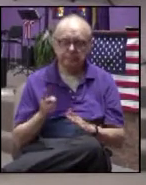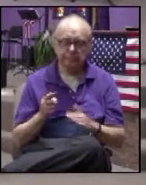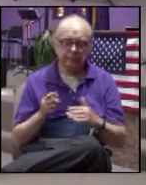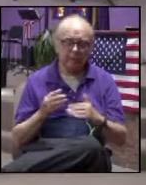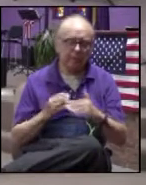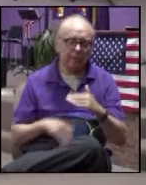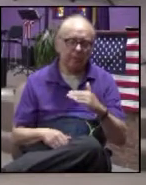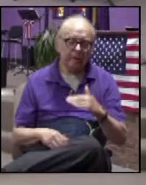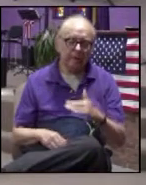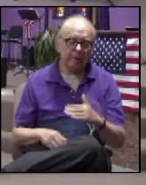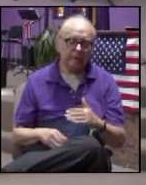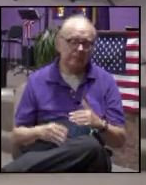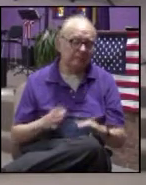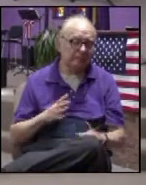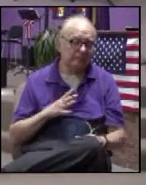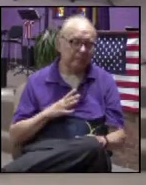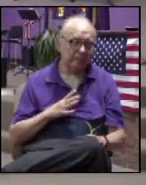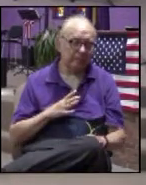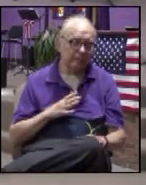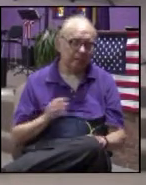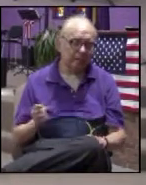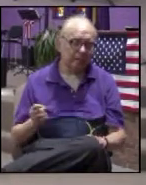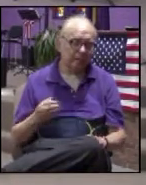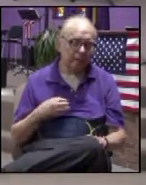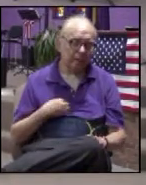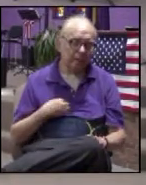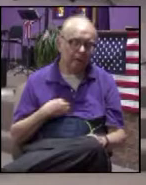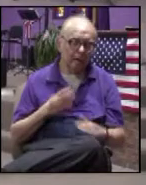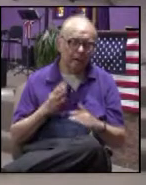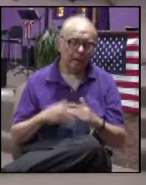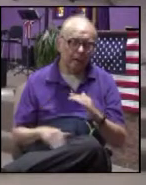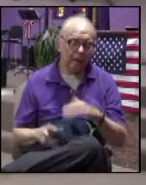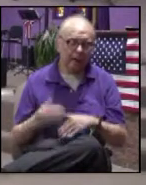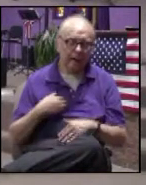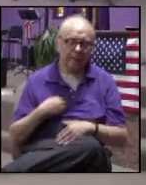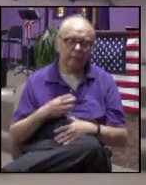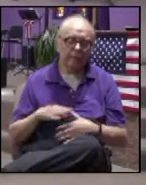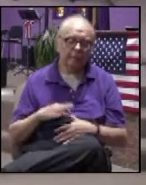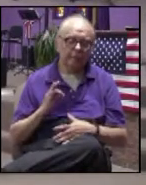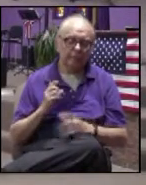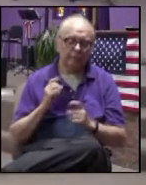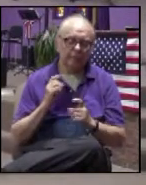eloquent or that you have the least amount of spiritual gifts.